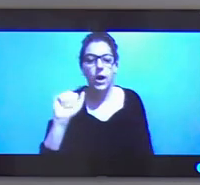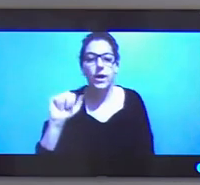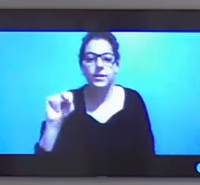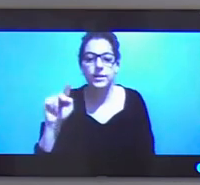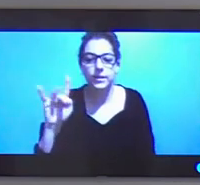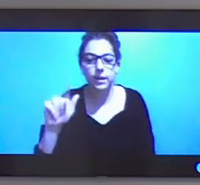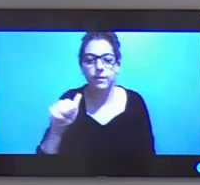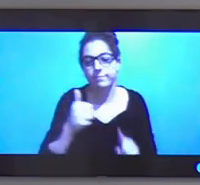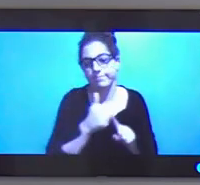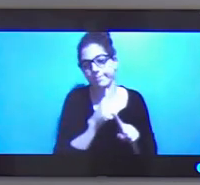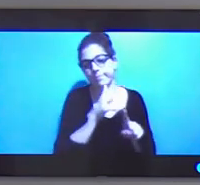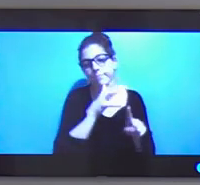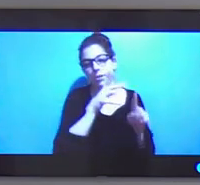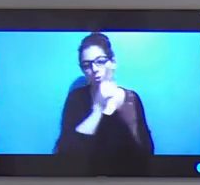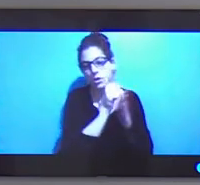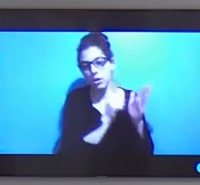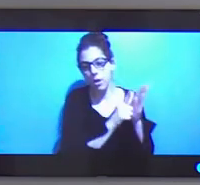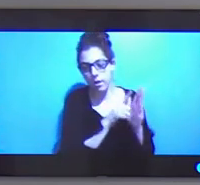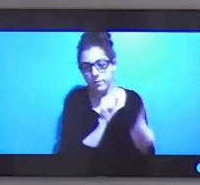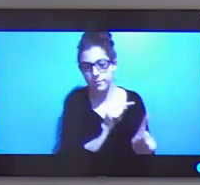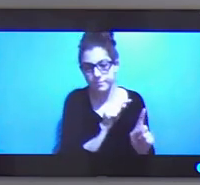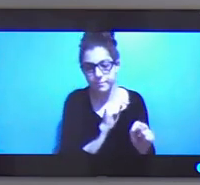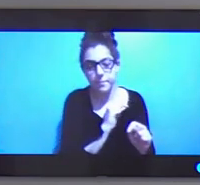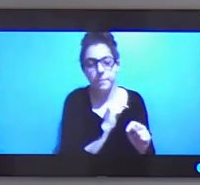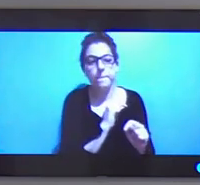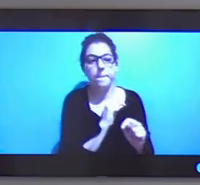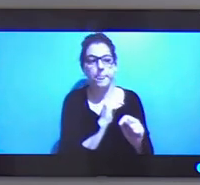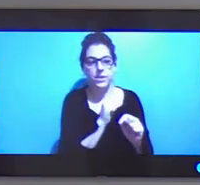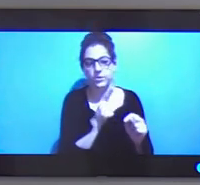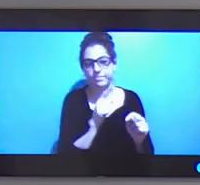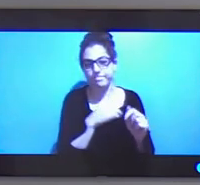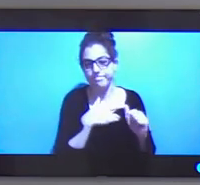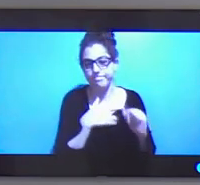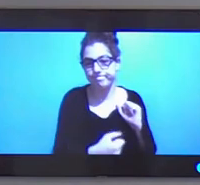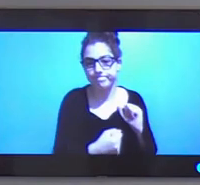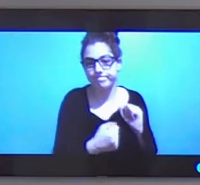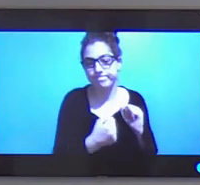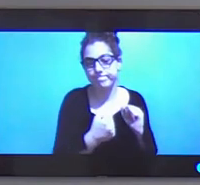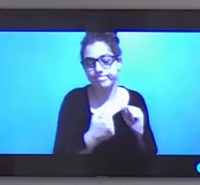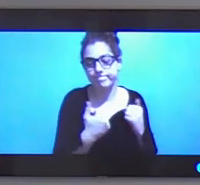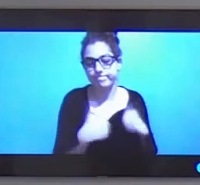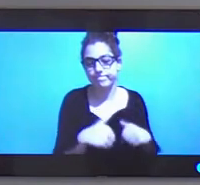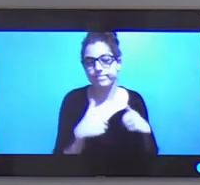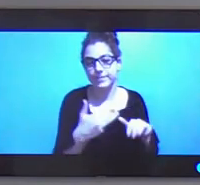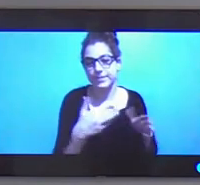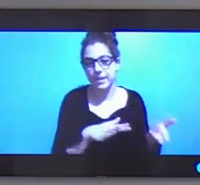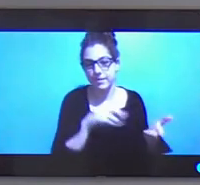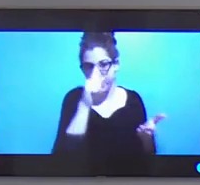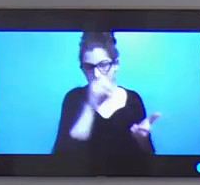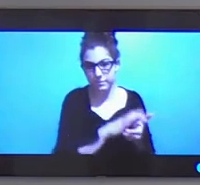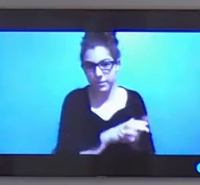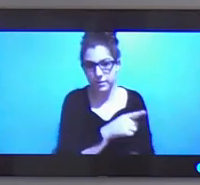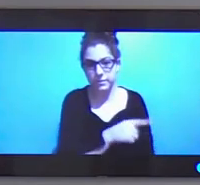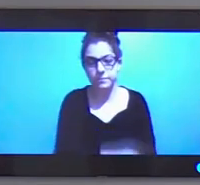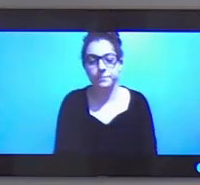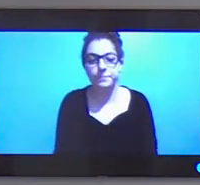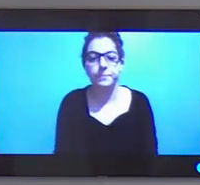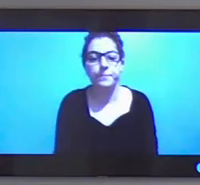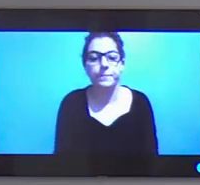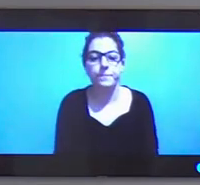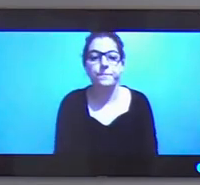mother-in-law for Tally Sue as she grieves death of her husband.